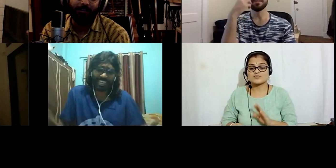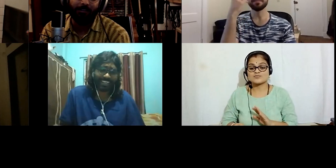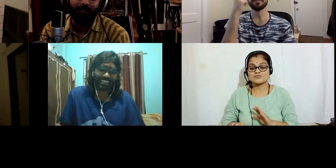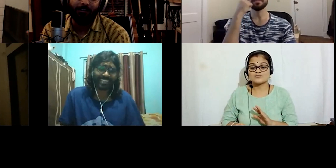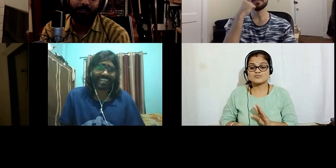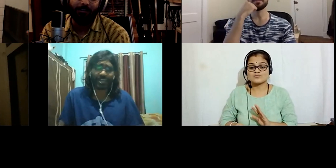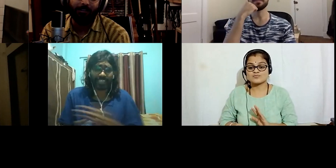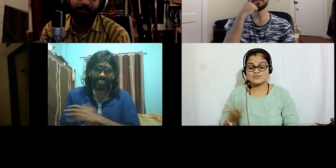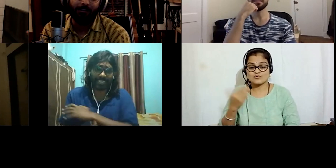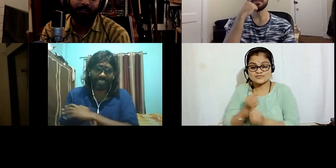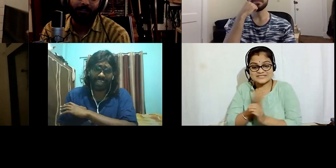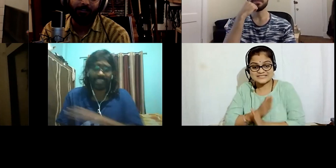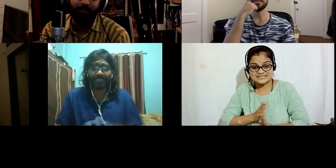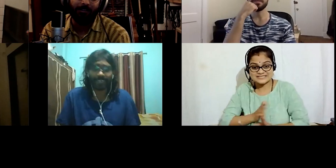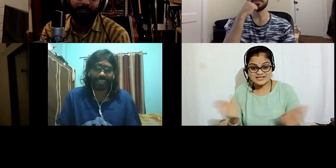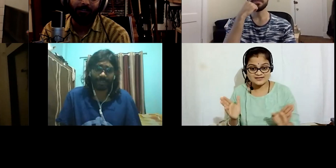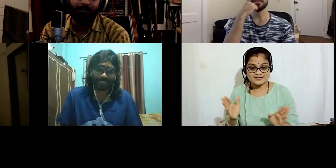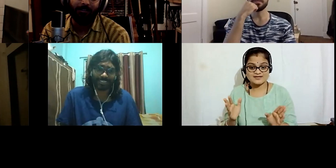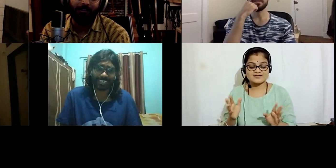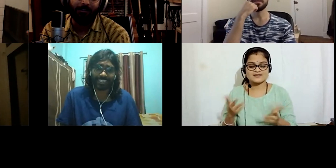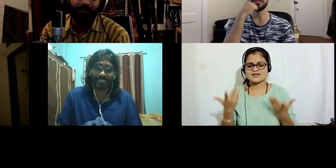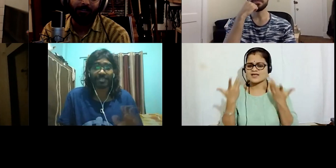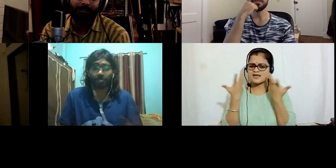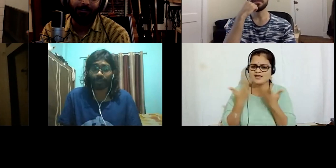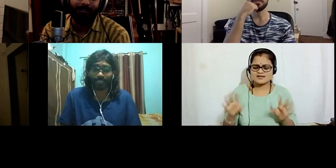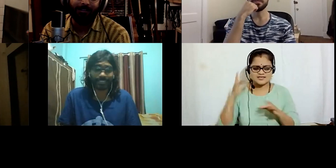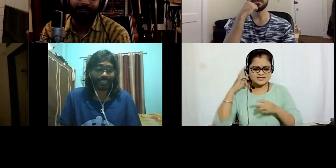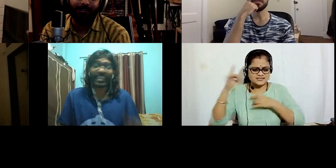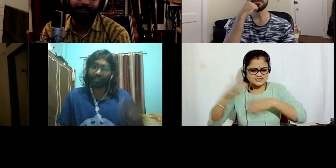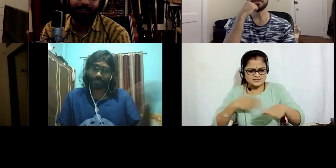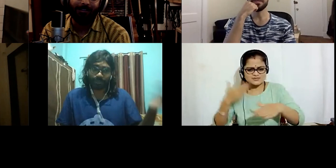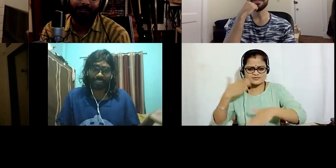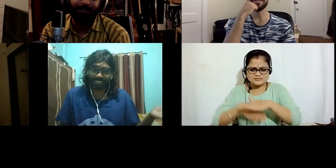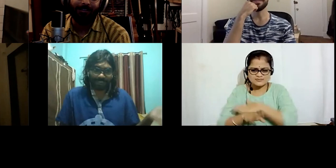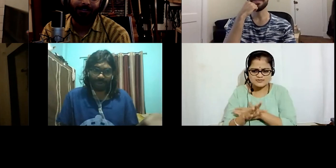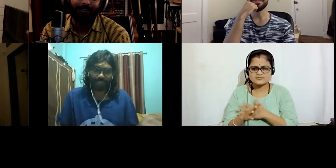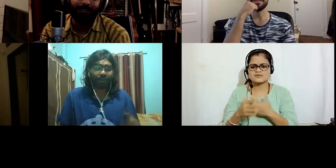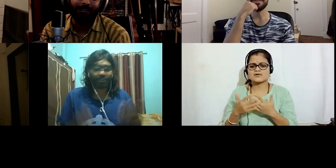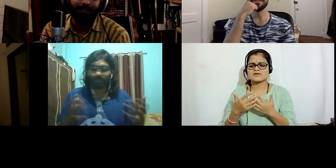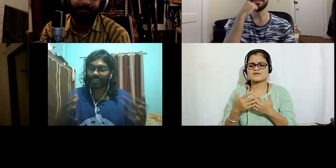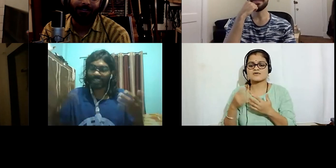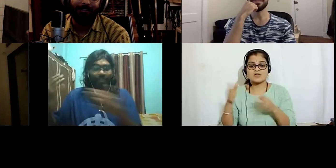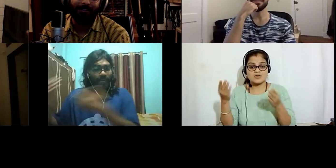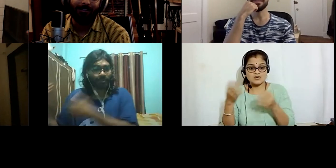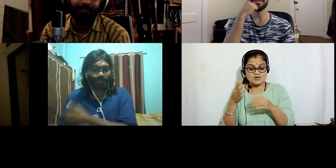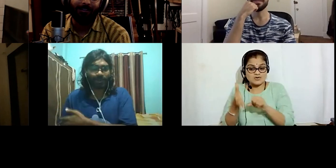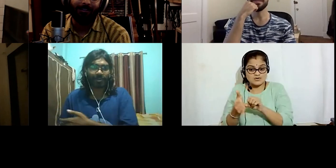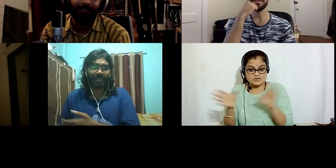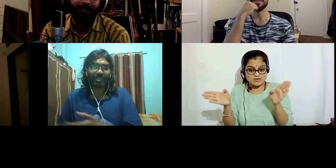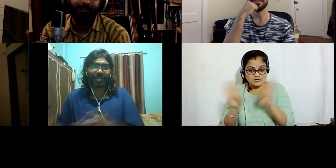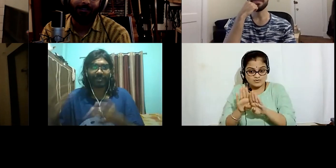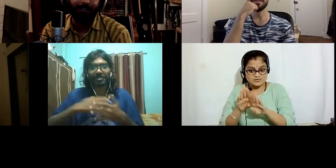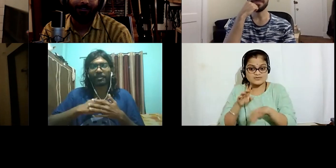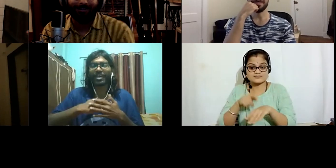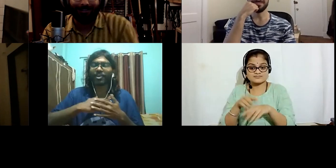most generic thing that you can hear anywhere across the city is fishmongers. Even during this lockdown, also they would come to your home